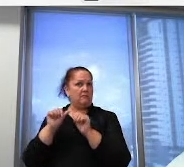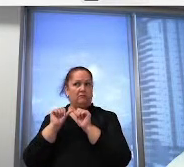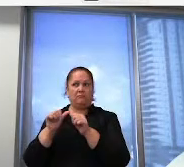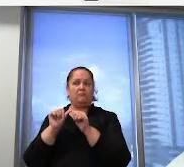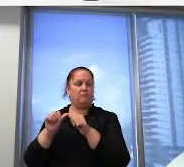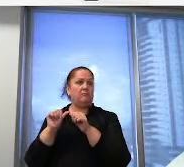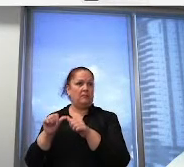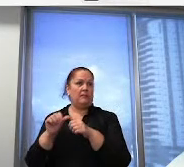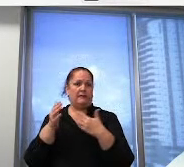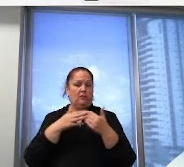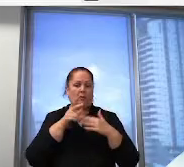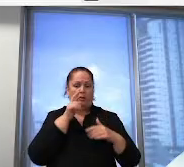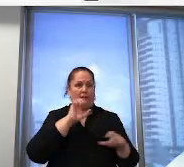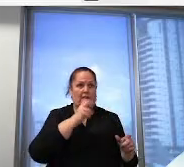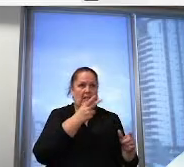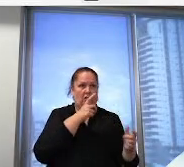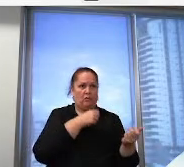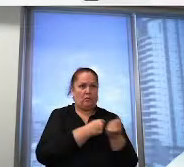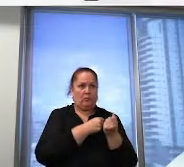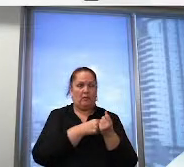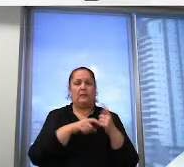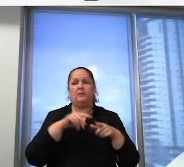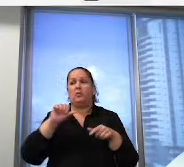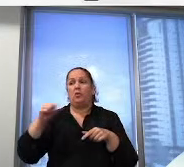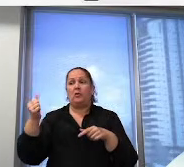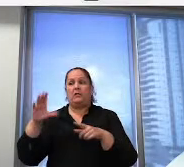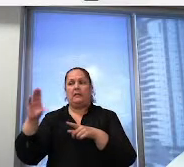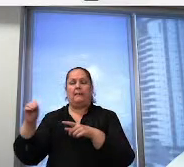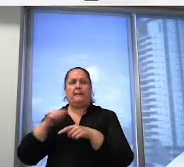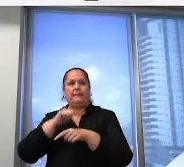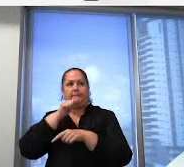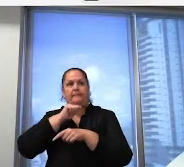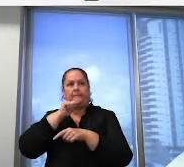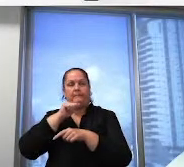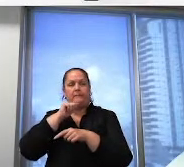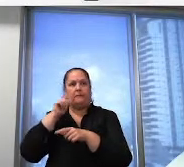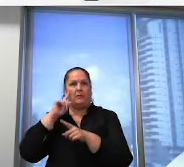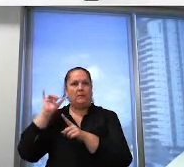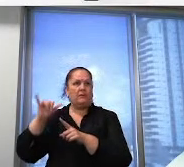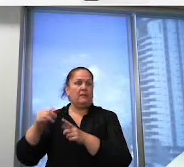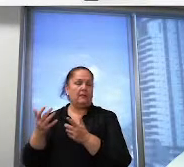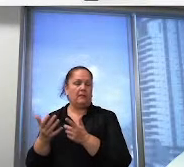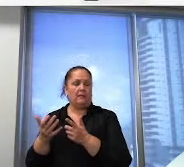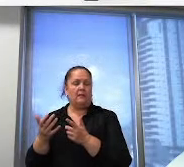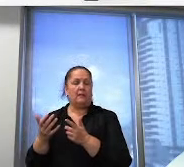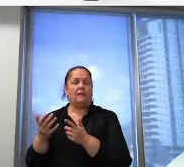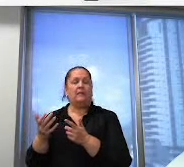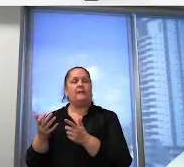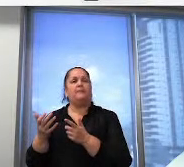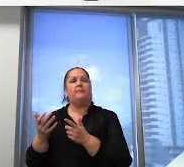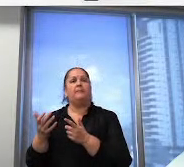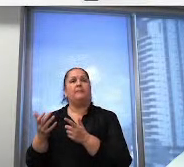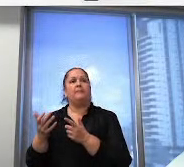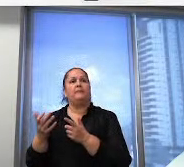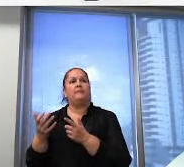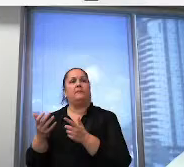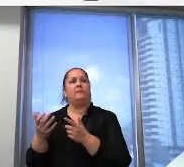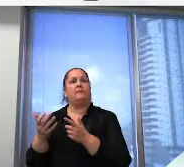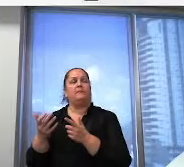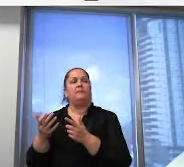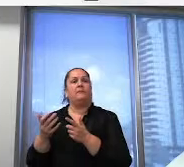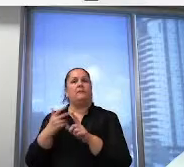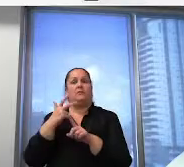budgeted amounts, even though we didn't have the cash to support it. So our other vendors suffered because of that. So